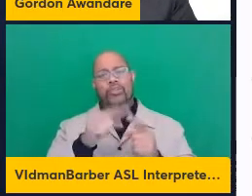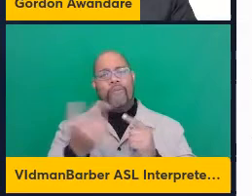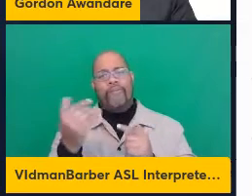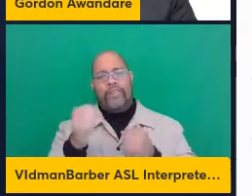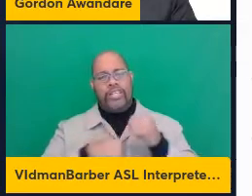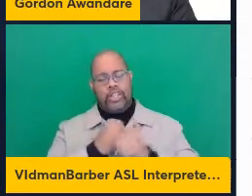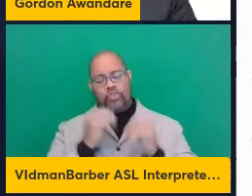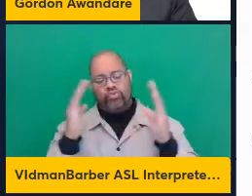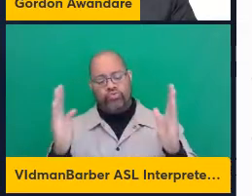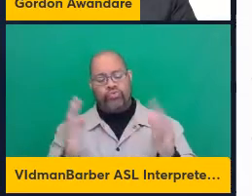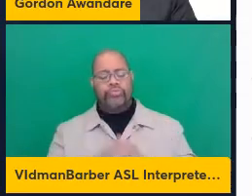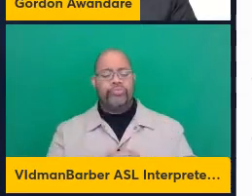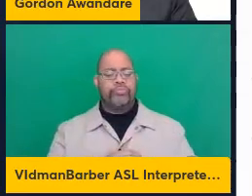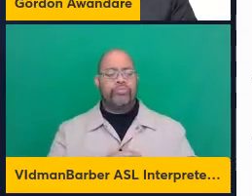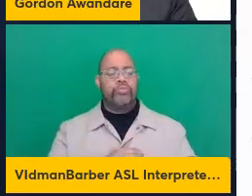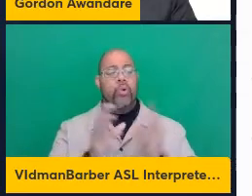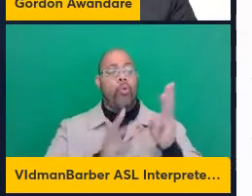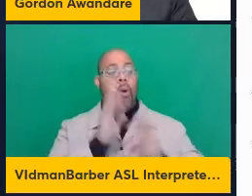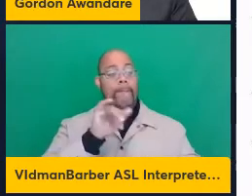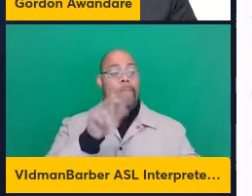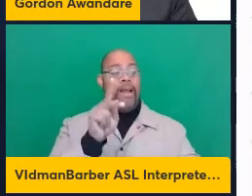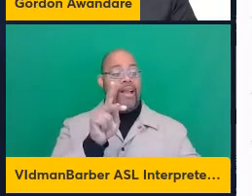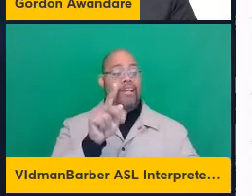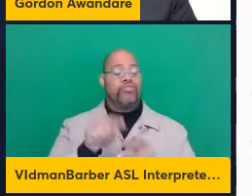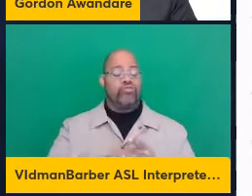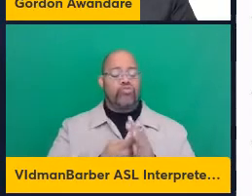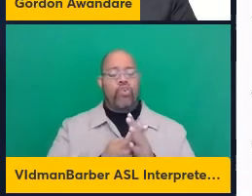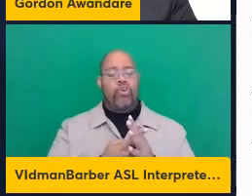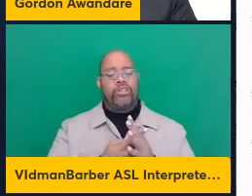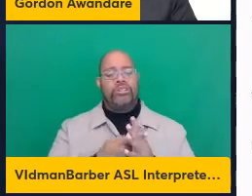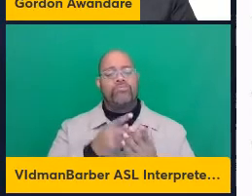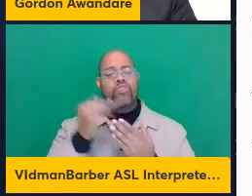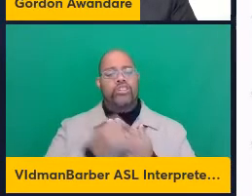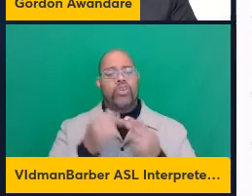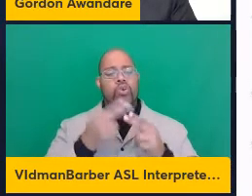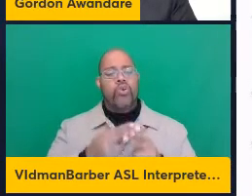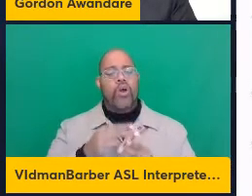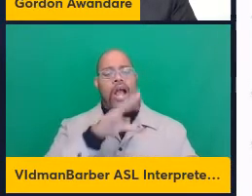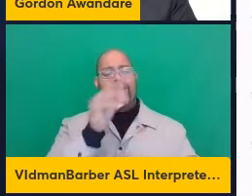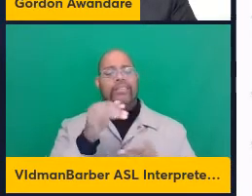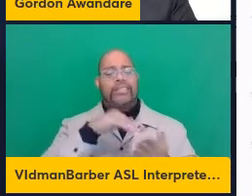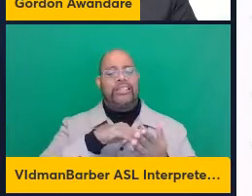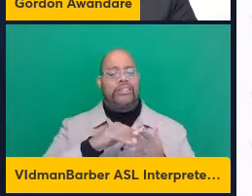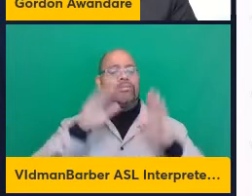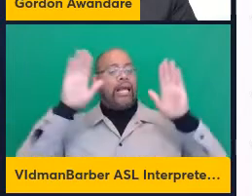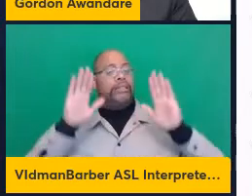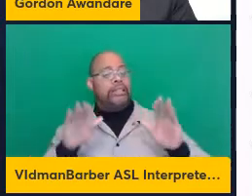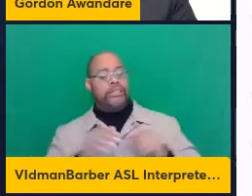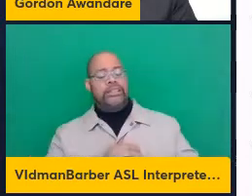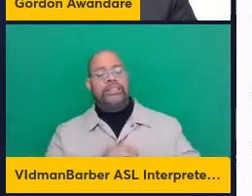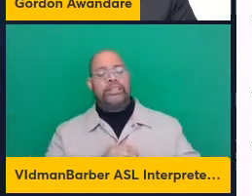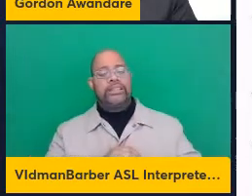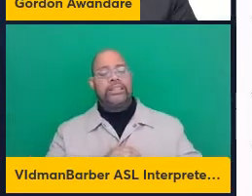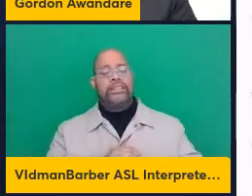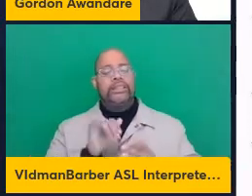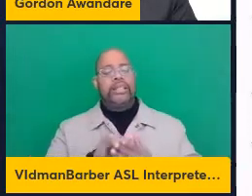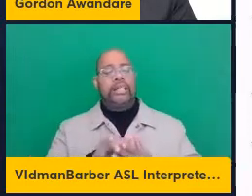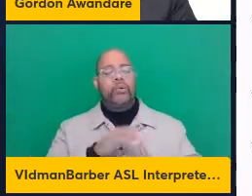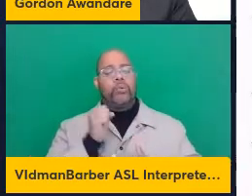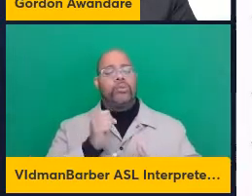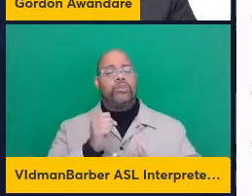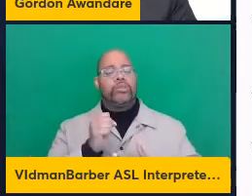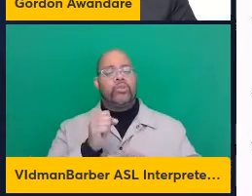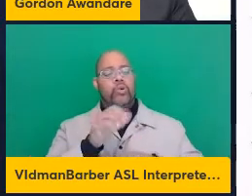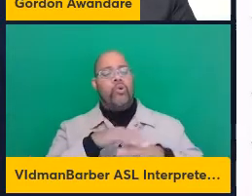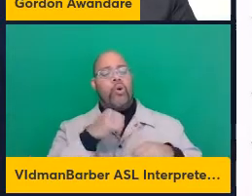years. The World Bank started a project called the African Centers of Excellence, which was a call